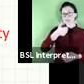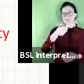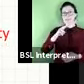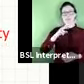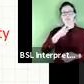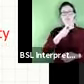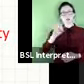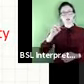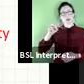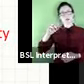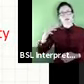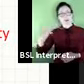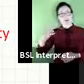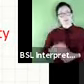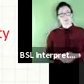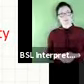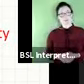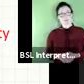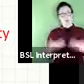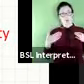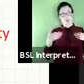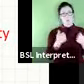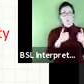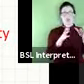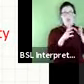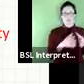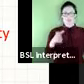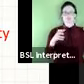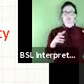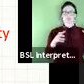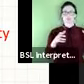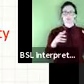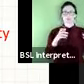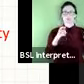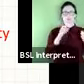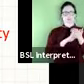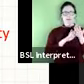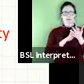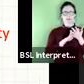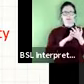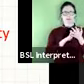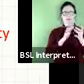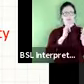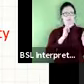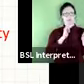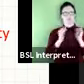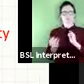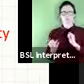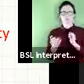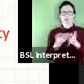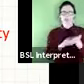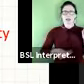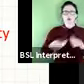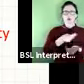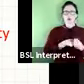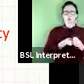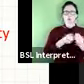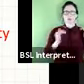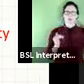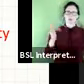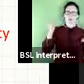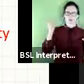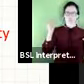Now, wealthization has brought about a shift in the major source of economic inequality